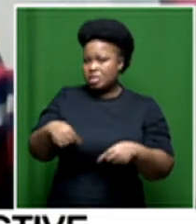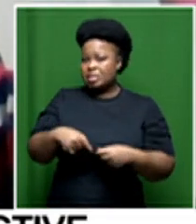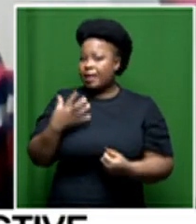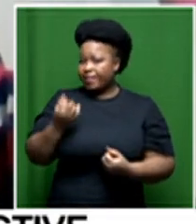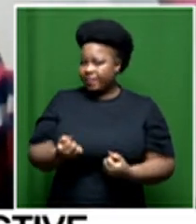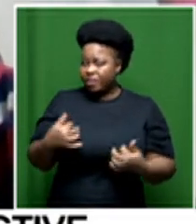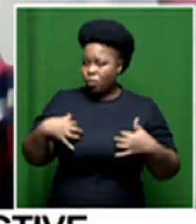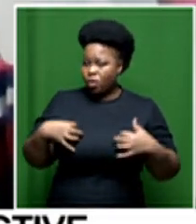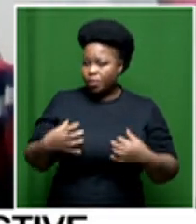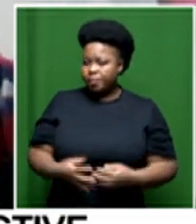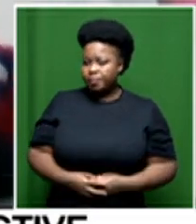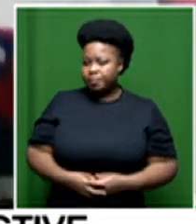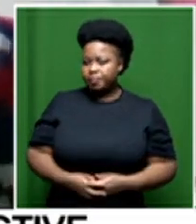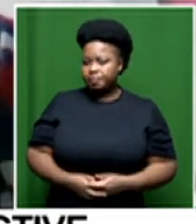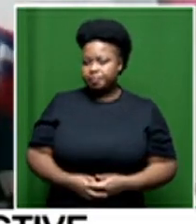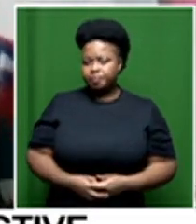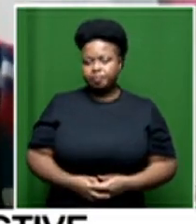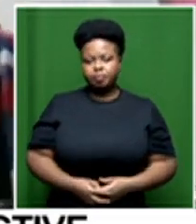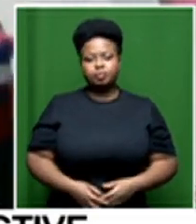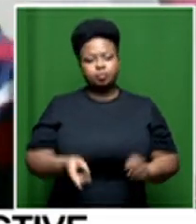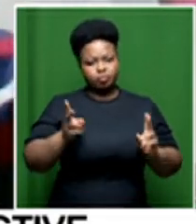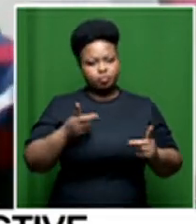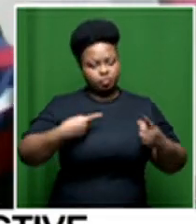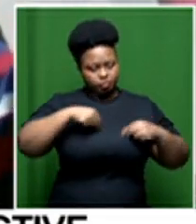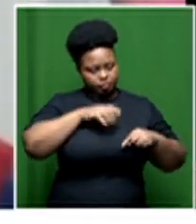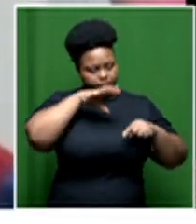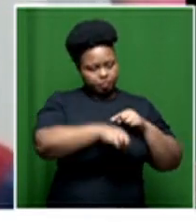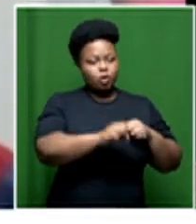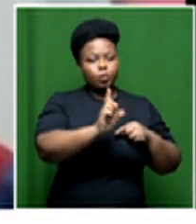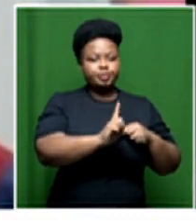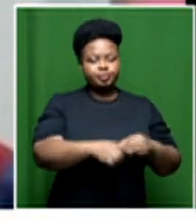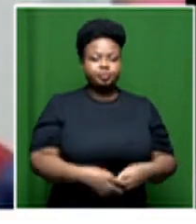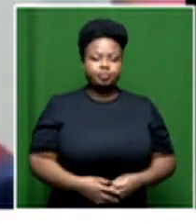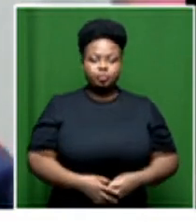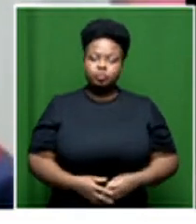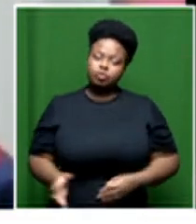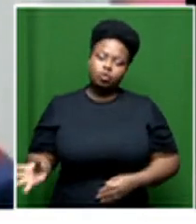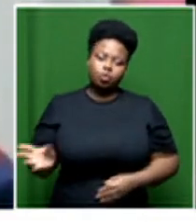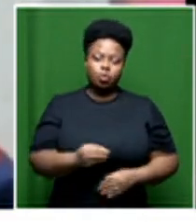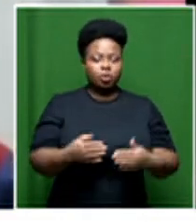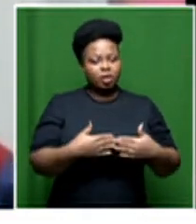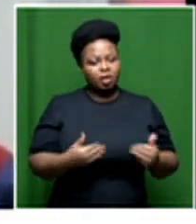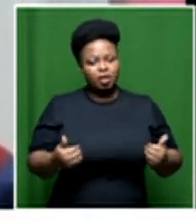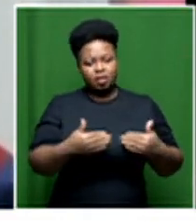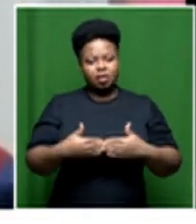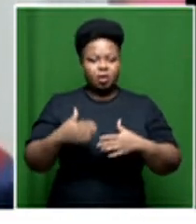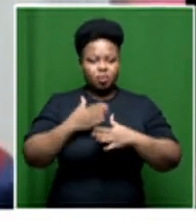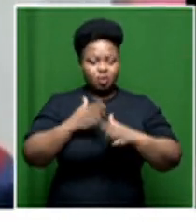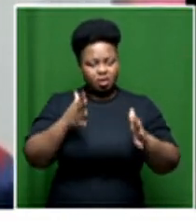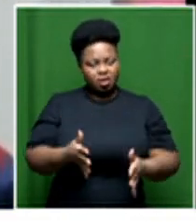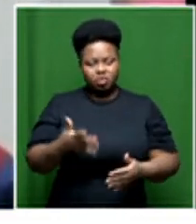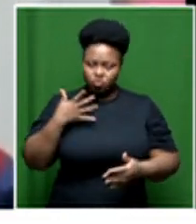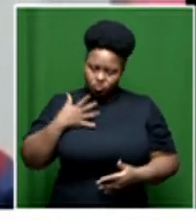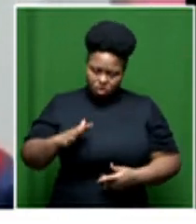nervous? Generally, what we have picked up is that every healthcare worker is looking forward to any form